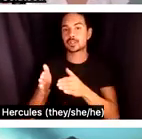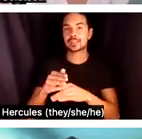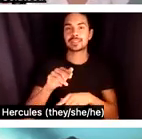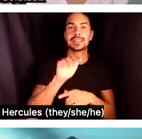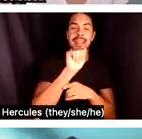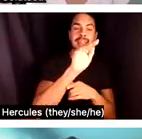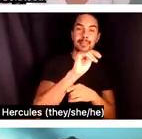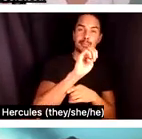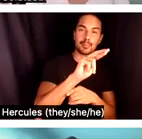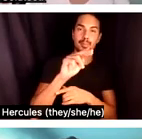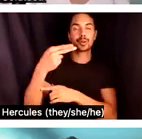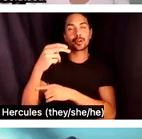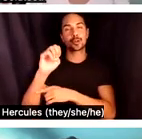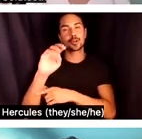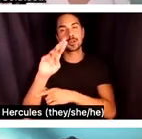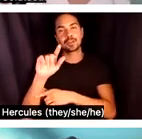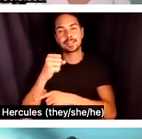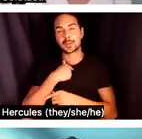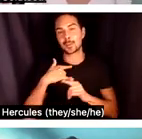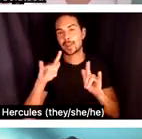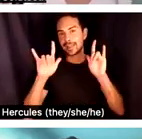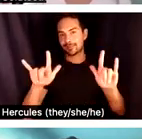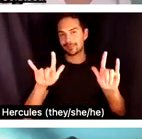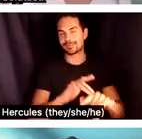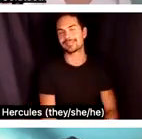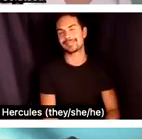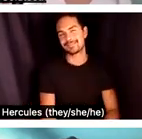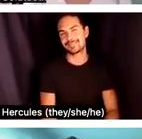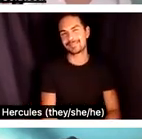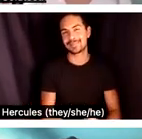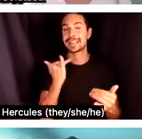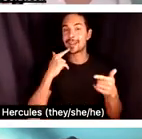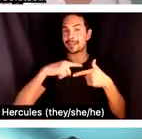Amber and Hercules, who we adore. And I'm going to stop the recording now.